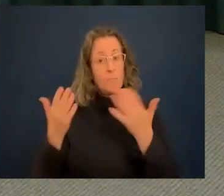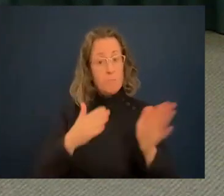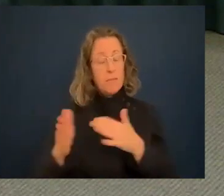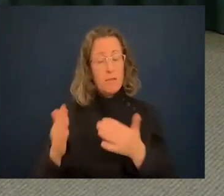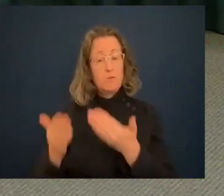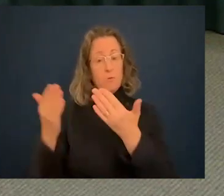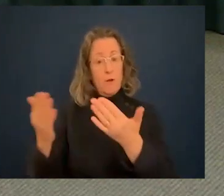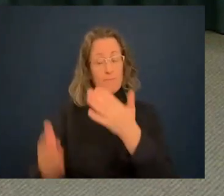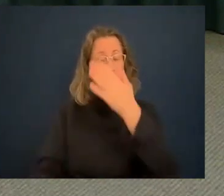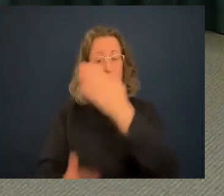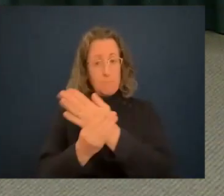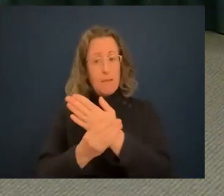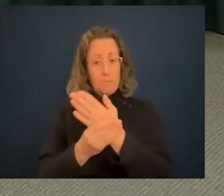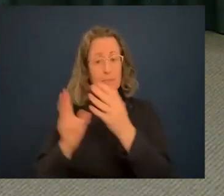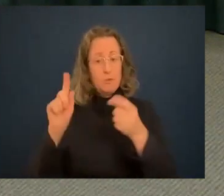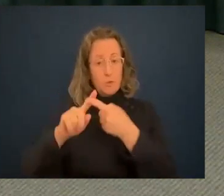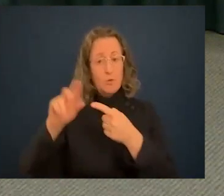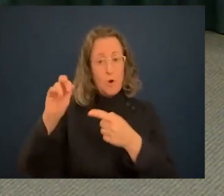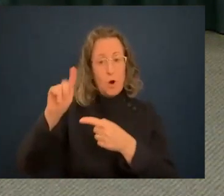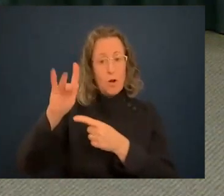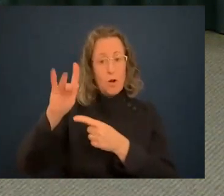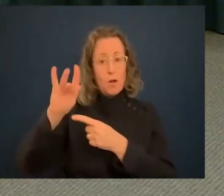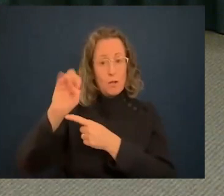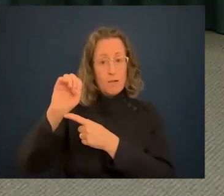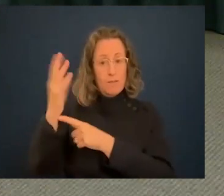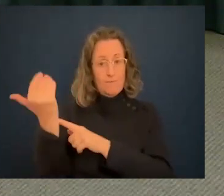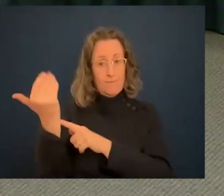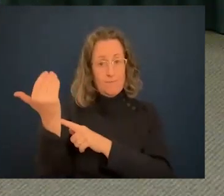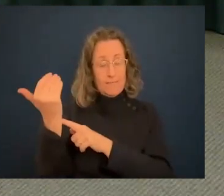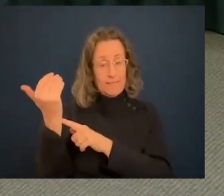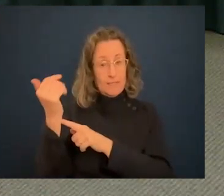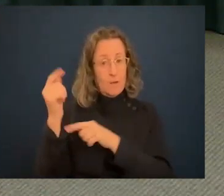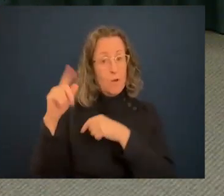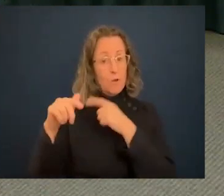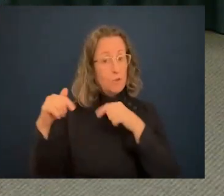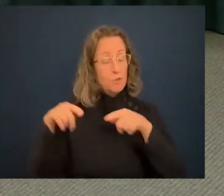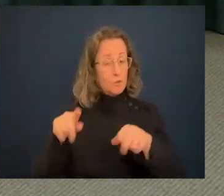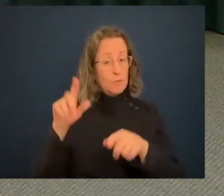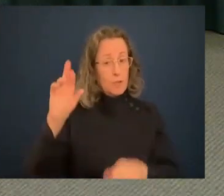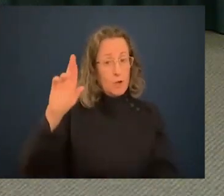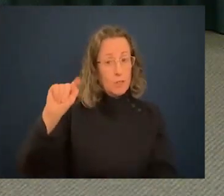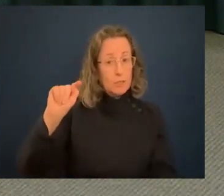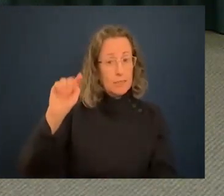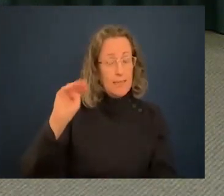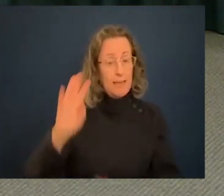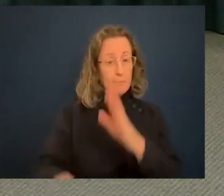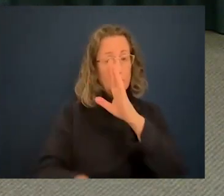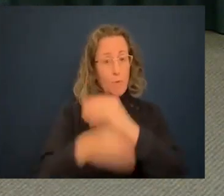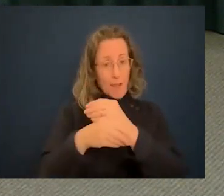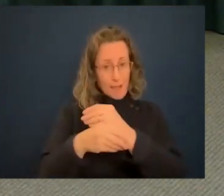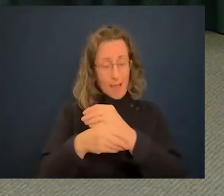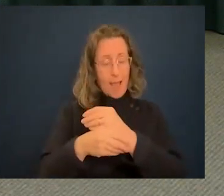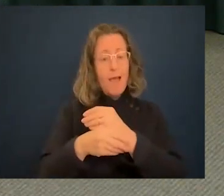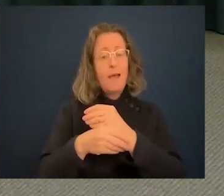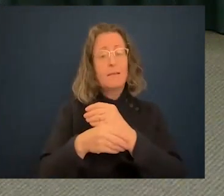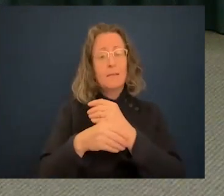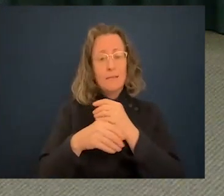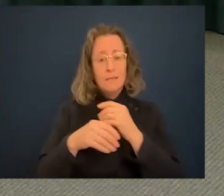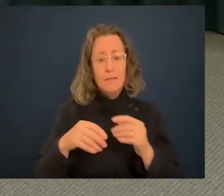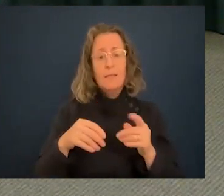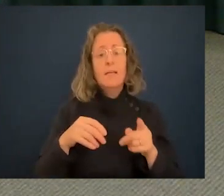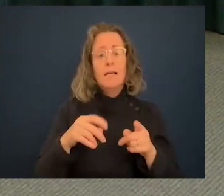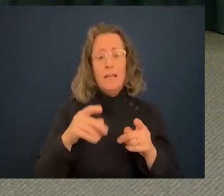at RTM to add 350 000 to the budget to cover the addition of three